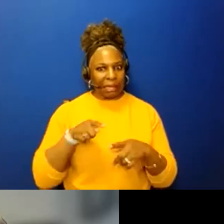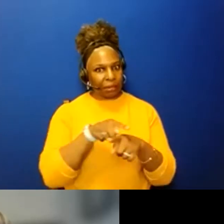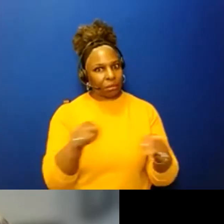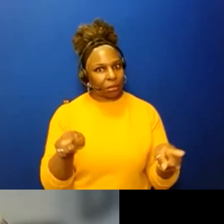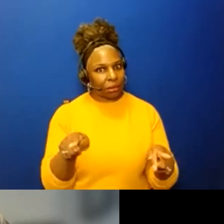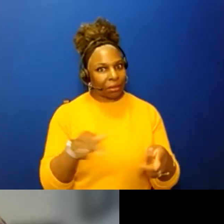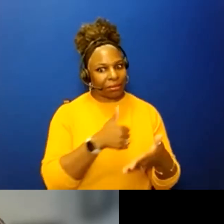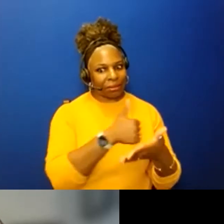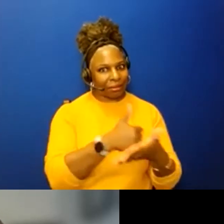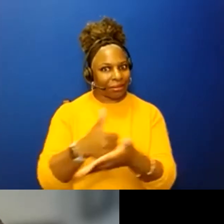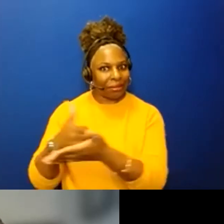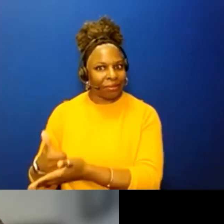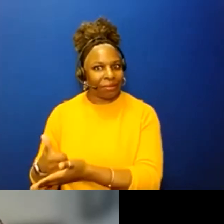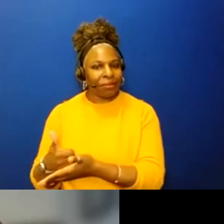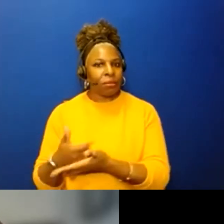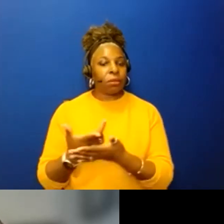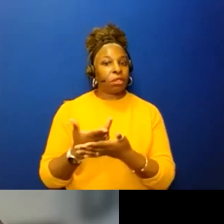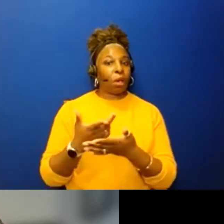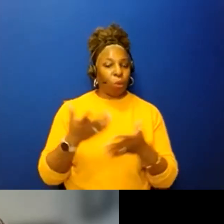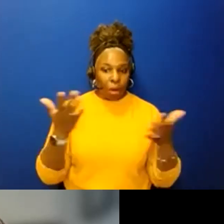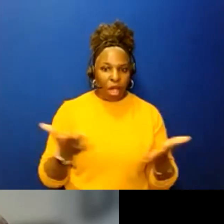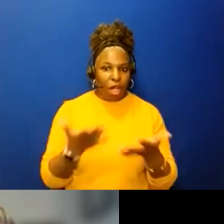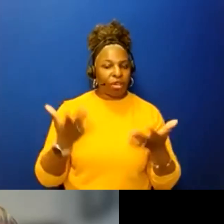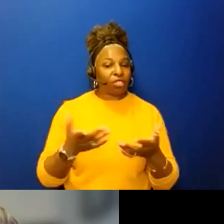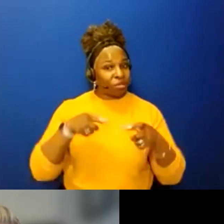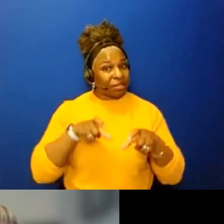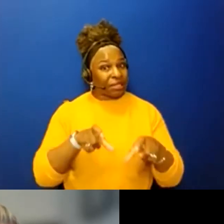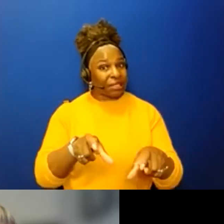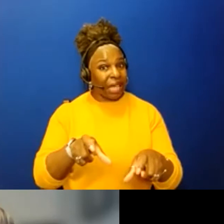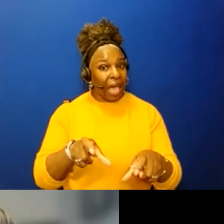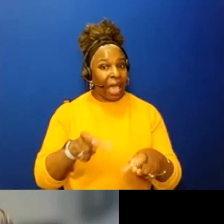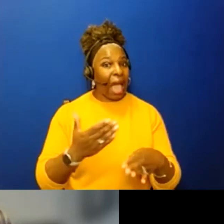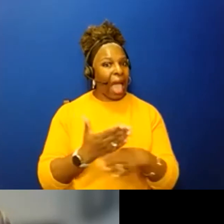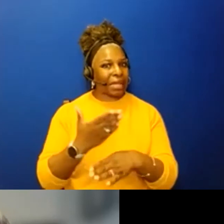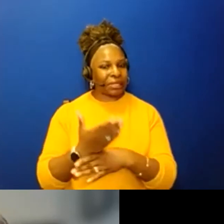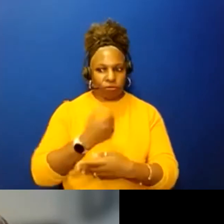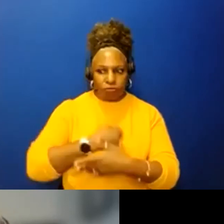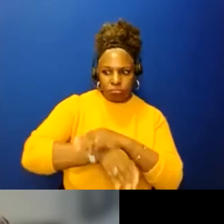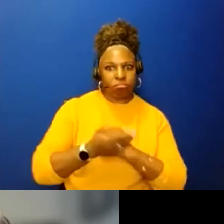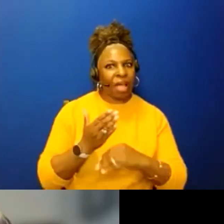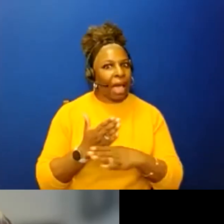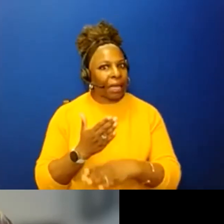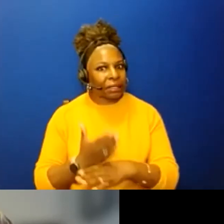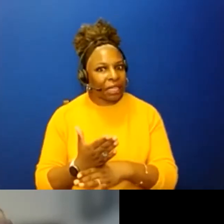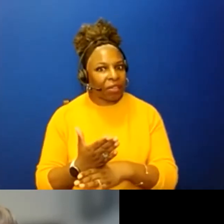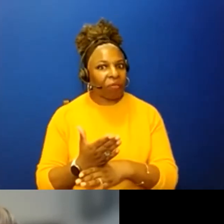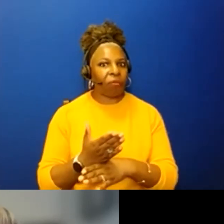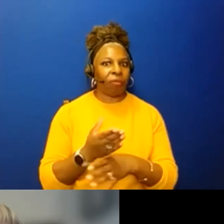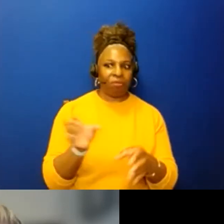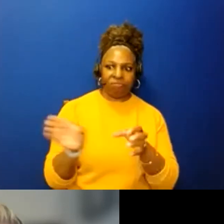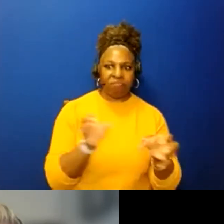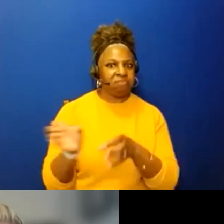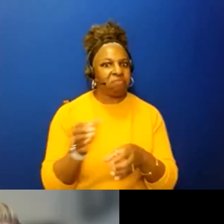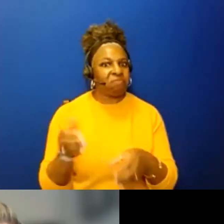active and stay active as well. It's a key part of our strategy. And our goal is to get everyone that we work with to take part in physical activity, try